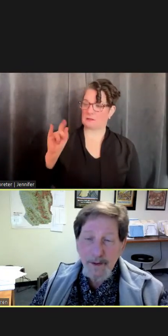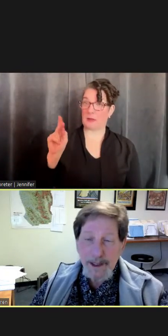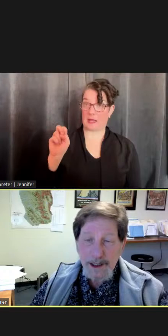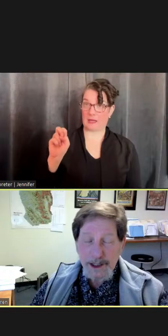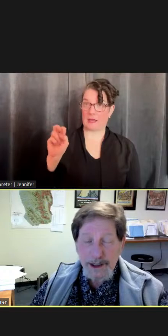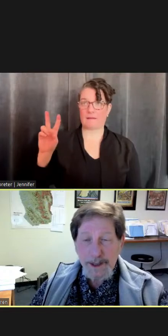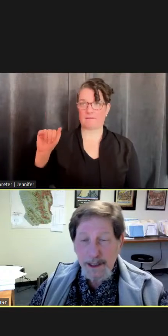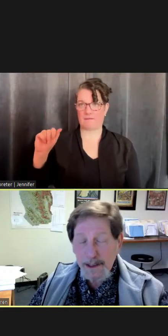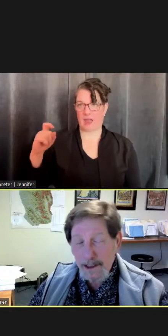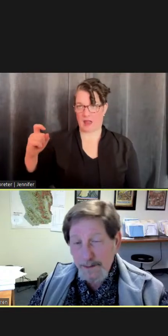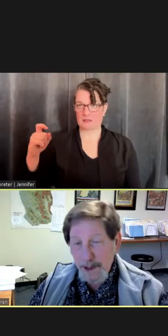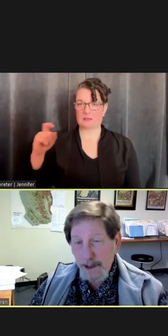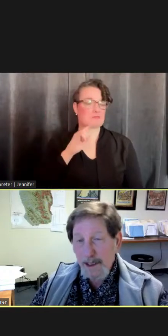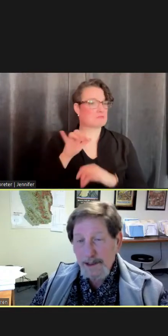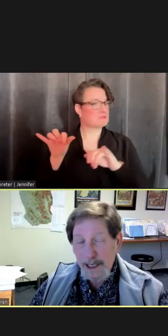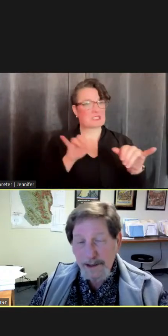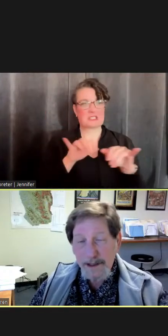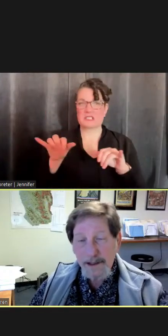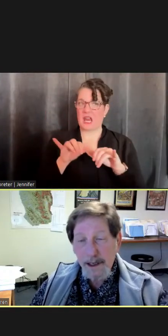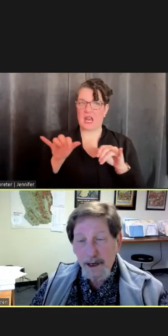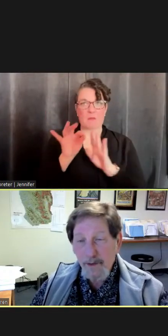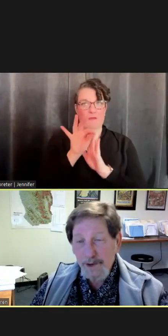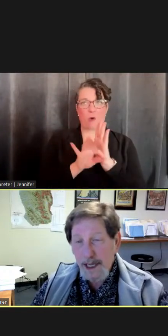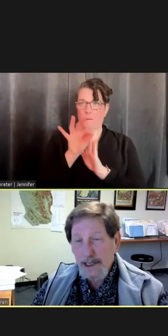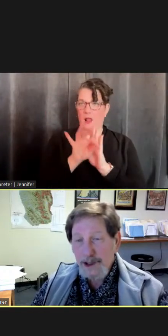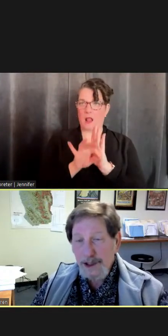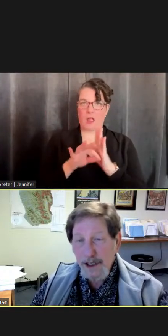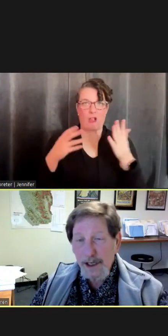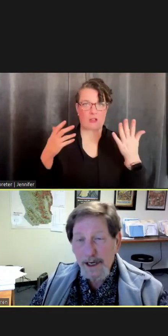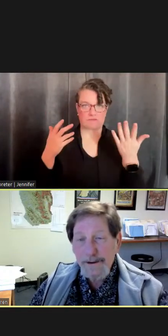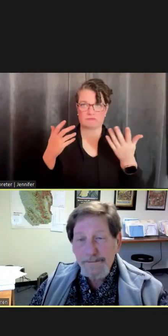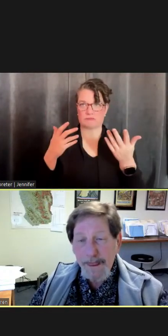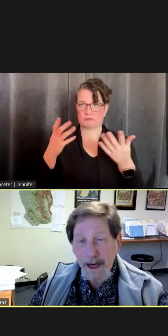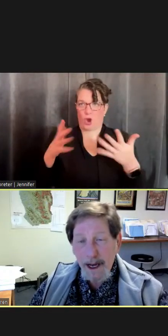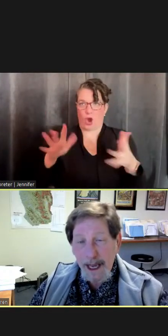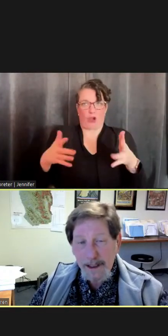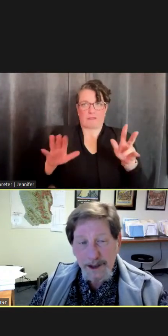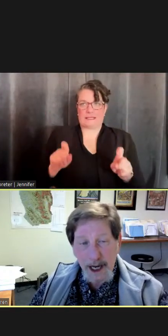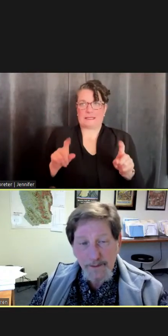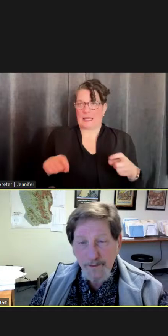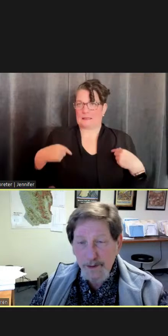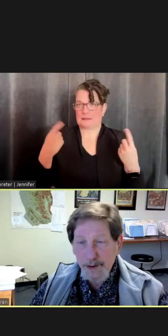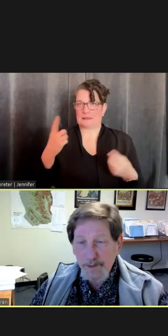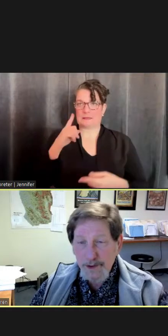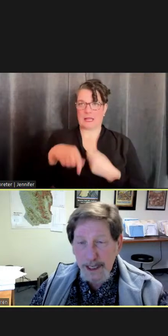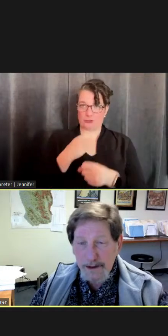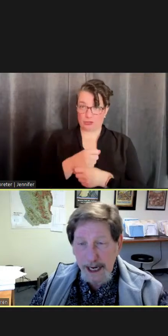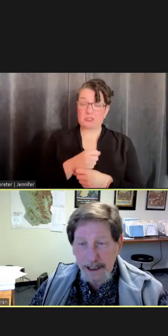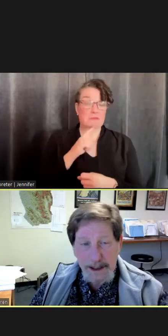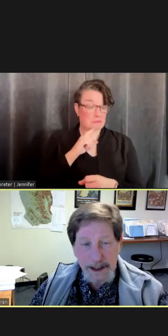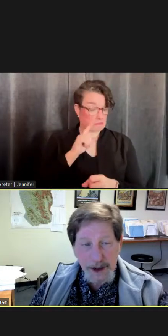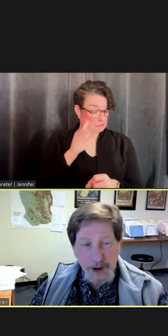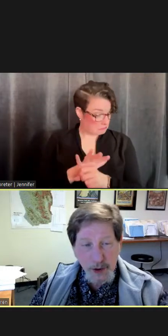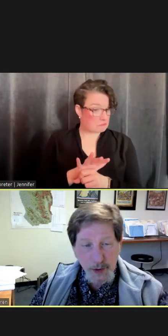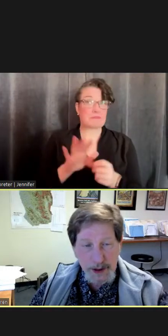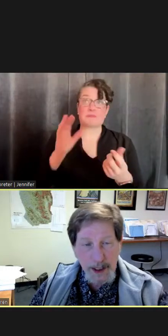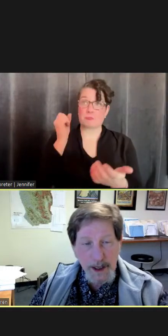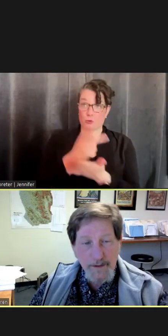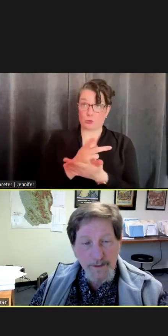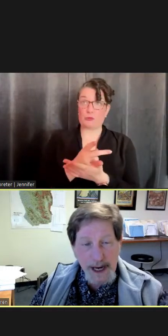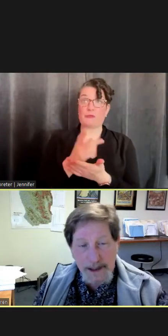same formulation that's been tested over the last year, and it's got a full approval down to 18 years